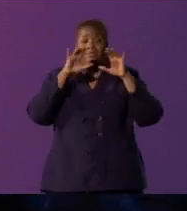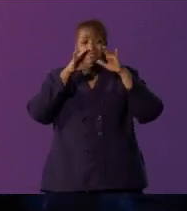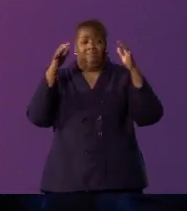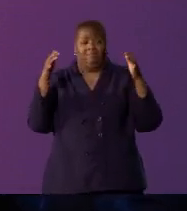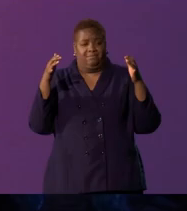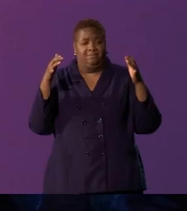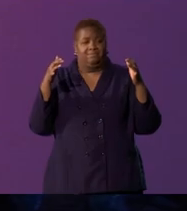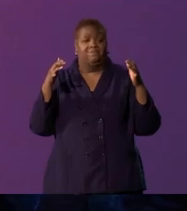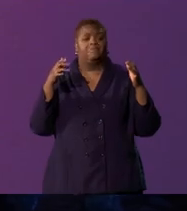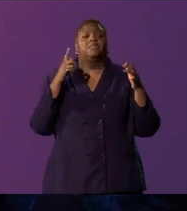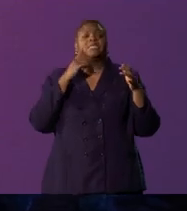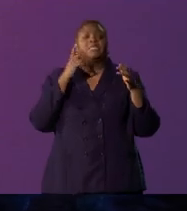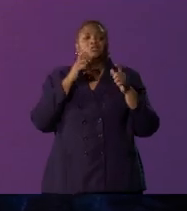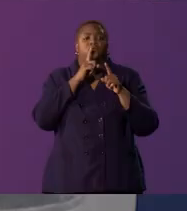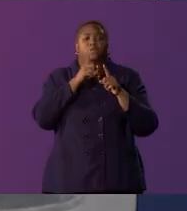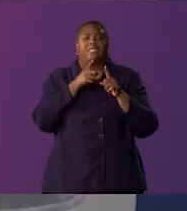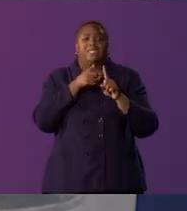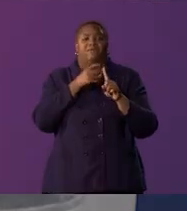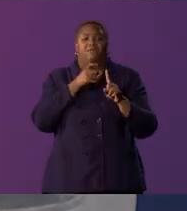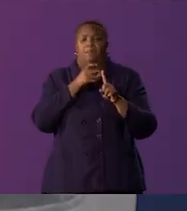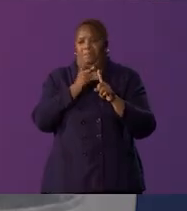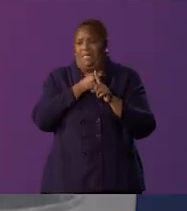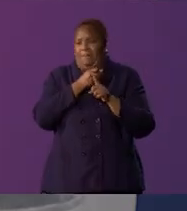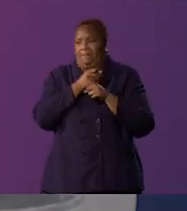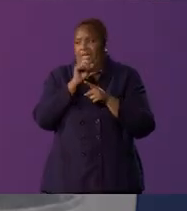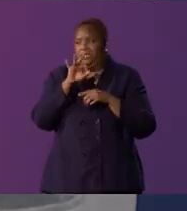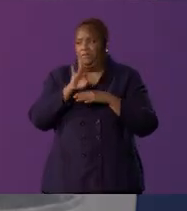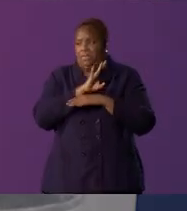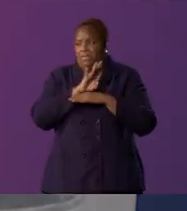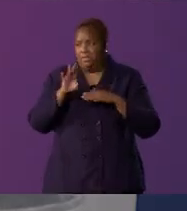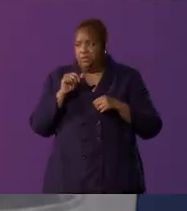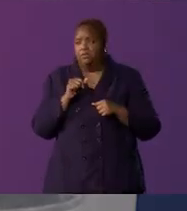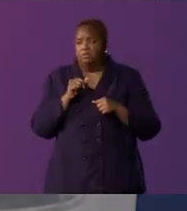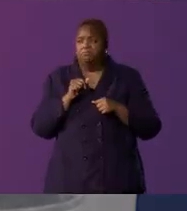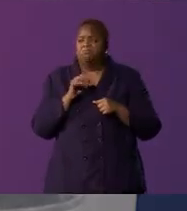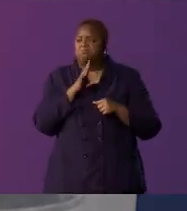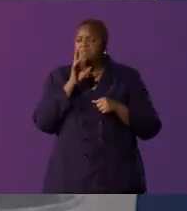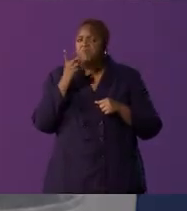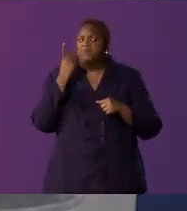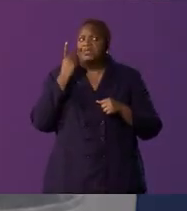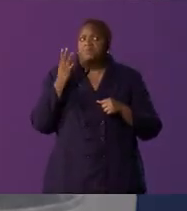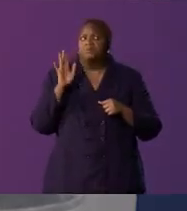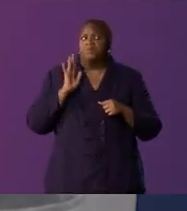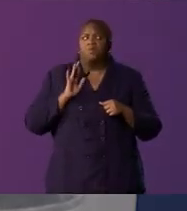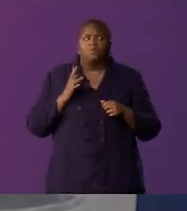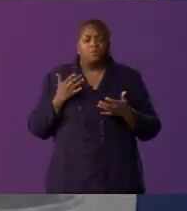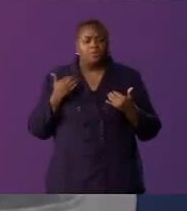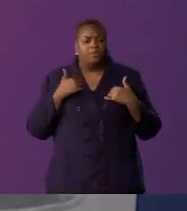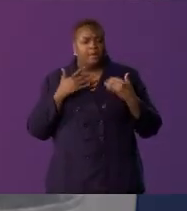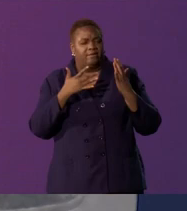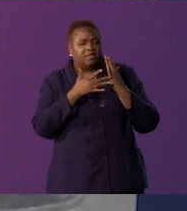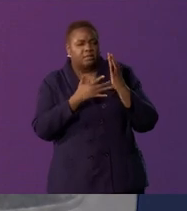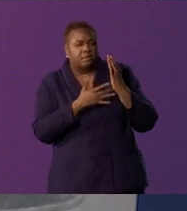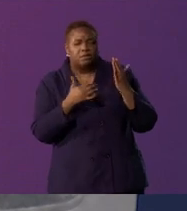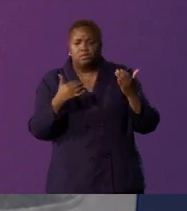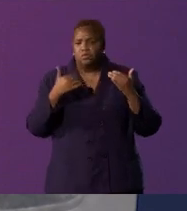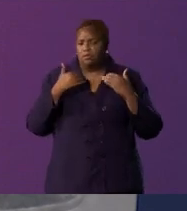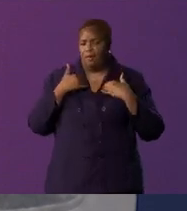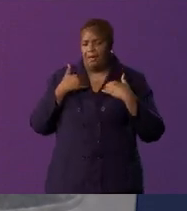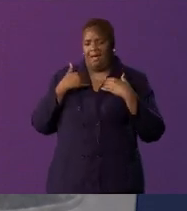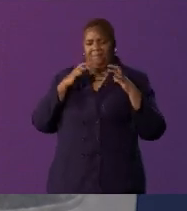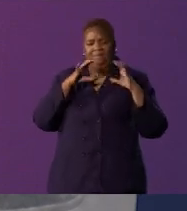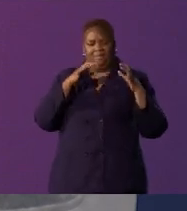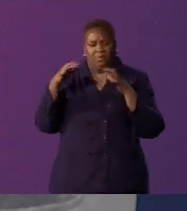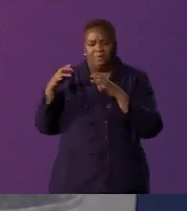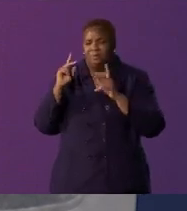trends that are going to impact the business, all right? And I've never seen a time where you've got technology, you've got demographics, you've